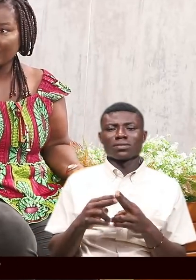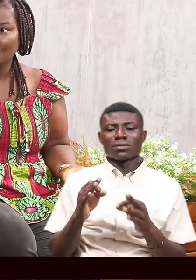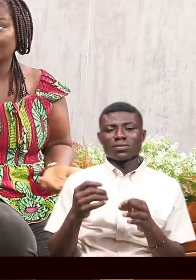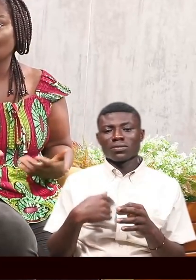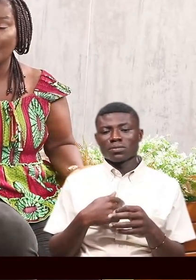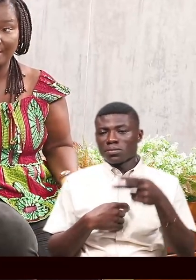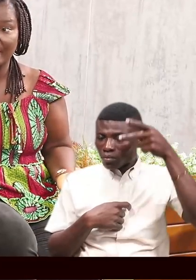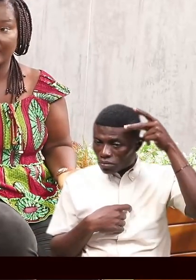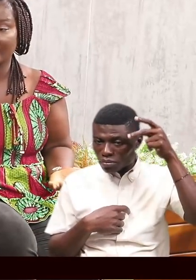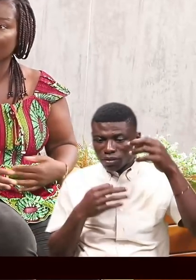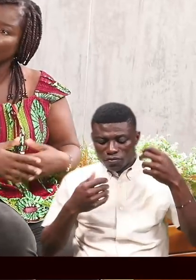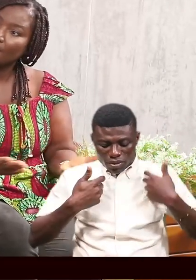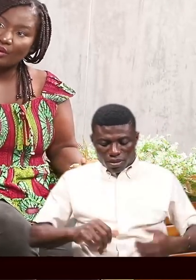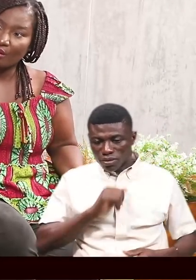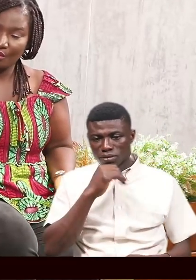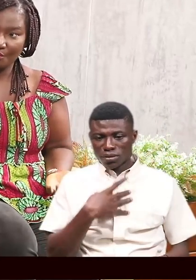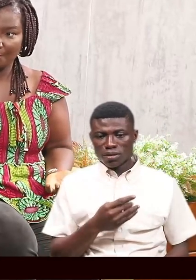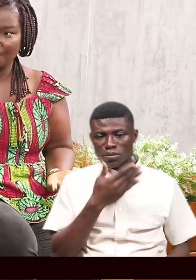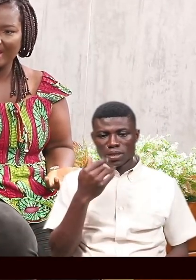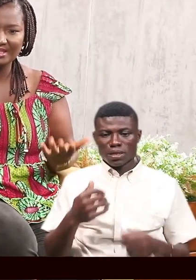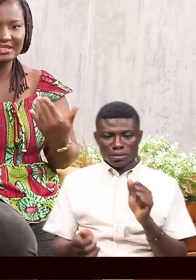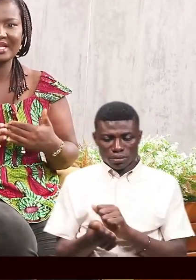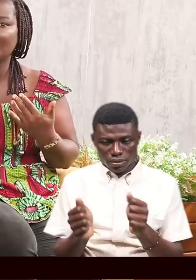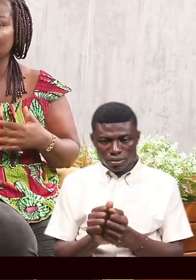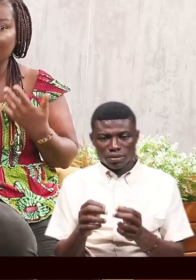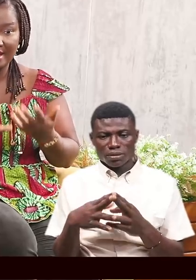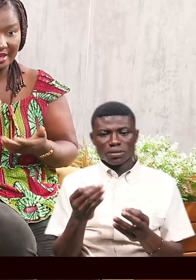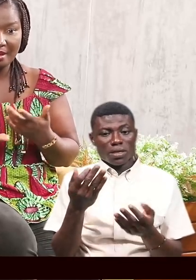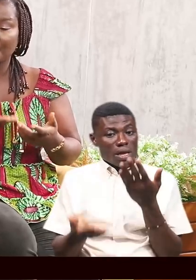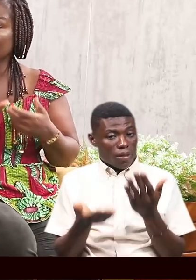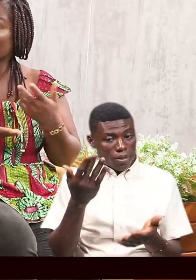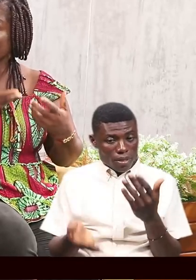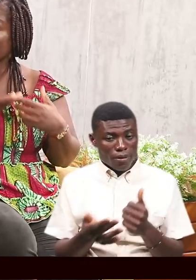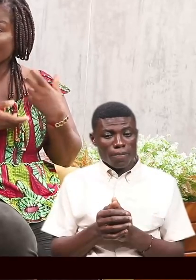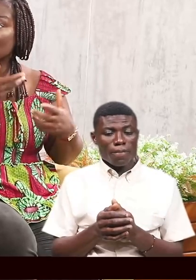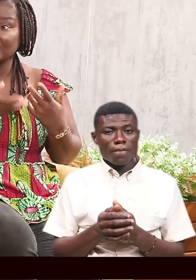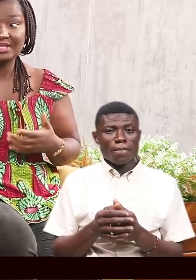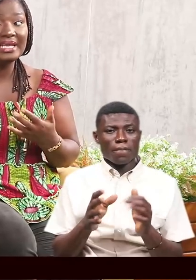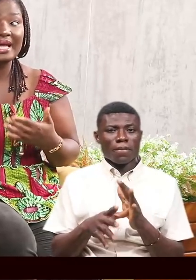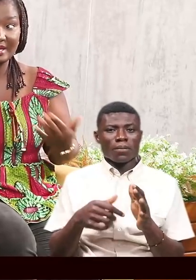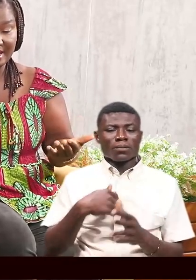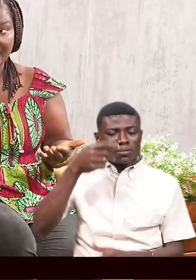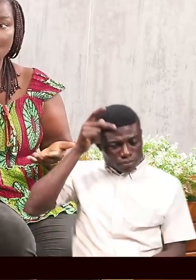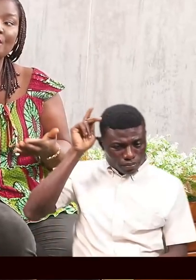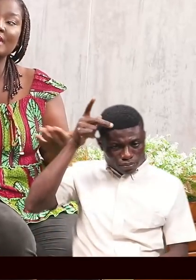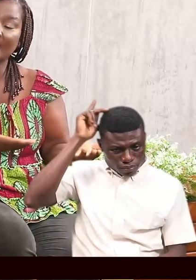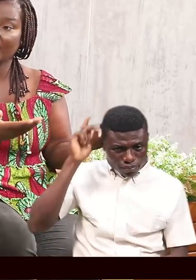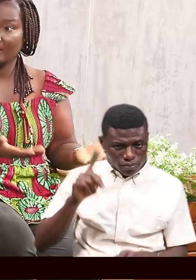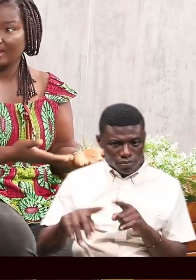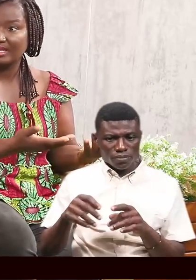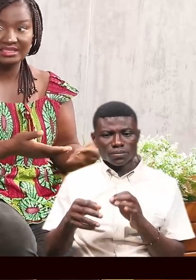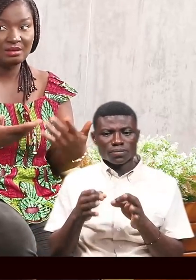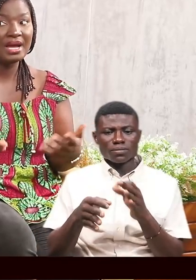miche we no so on pa me kwa koro inti se be a me bubo miti ni ade an